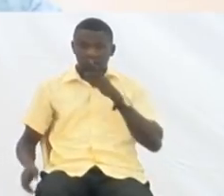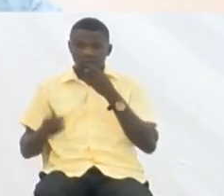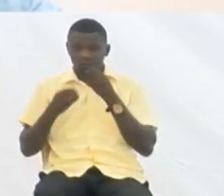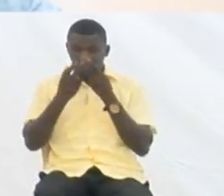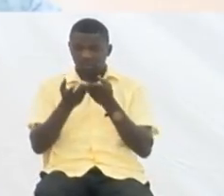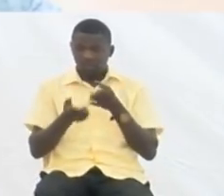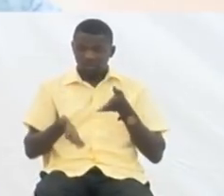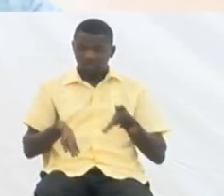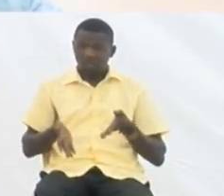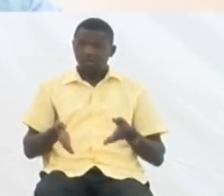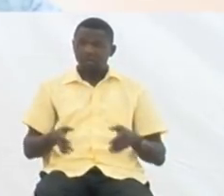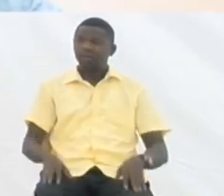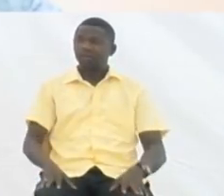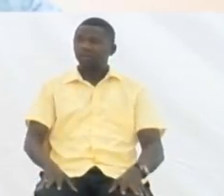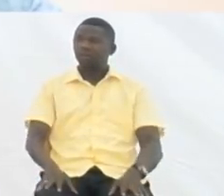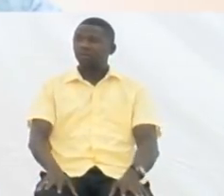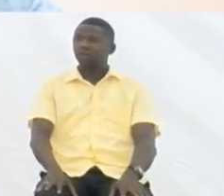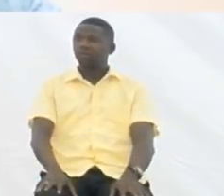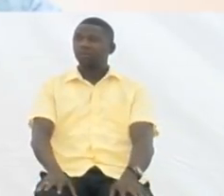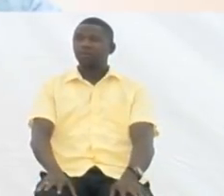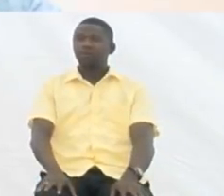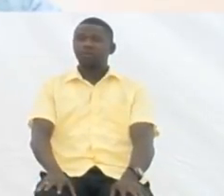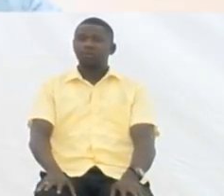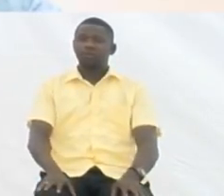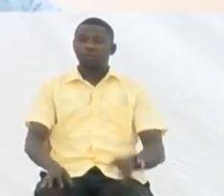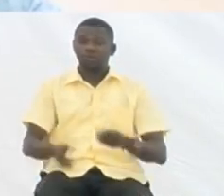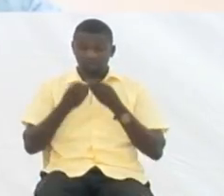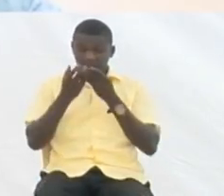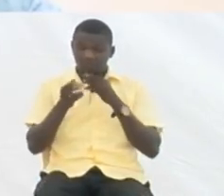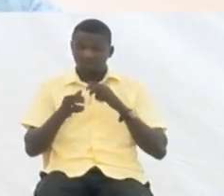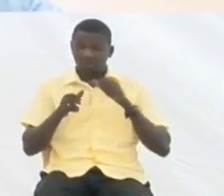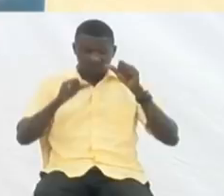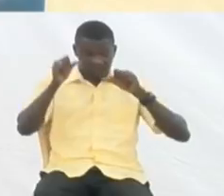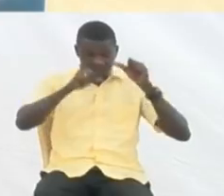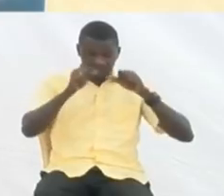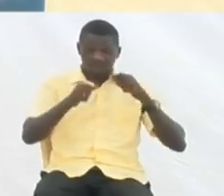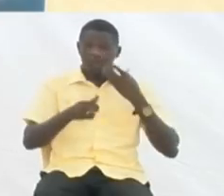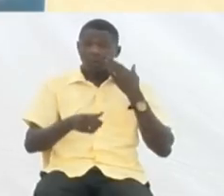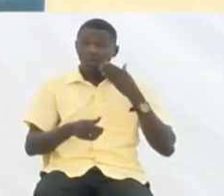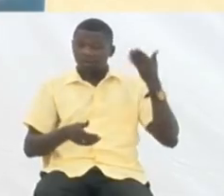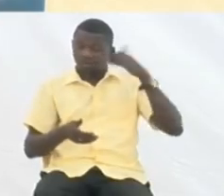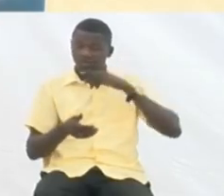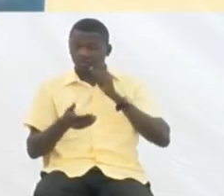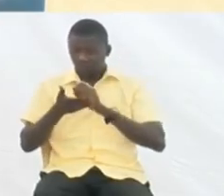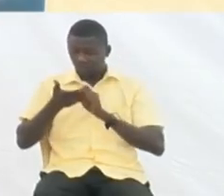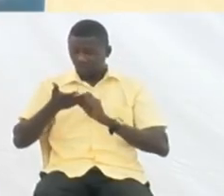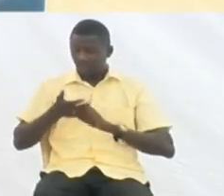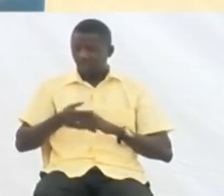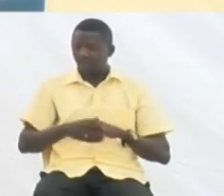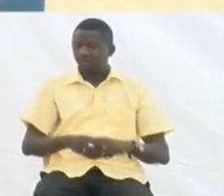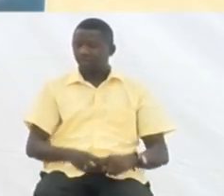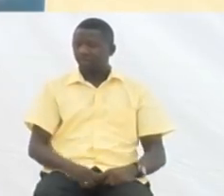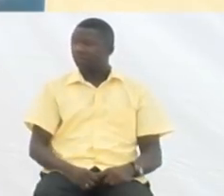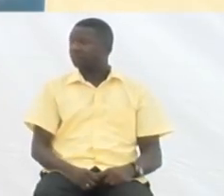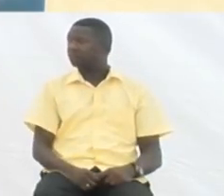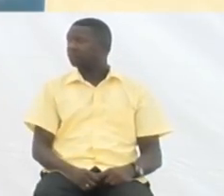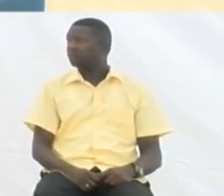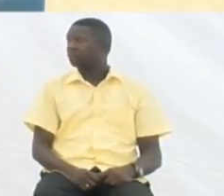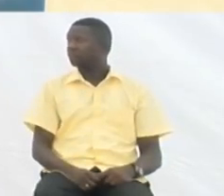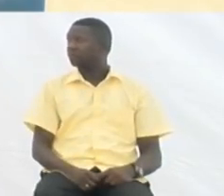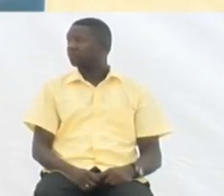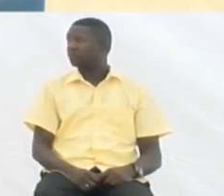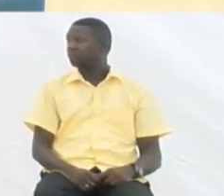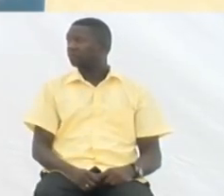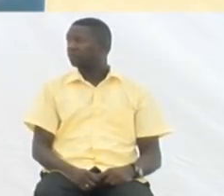the investigators? Fo ete fangolo yo fo kiskisir lali e birina ta saferola. Baringa wo itandi janno